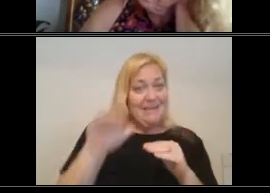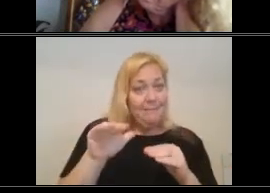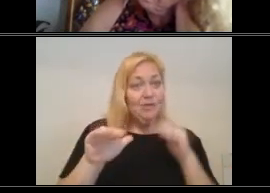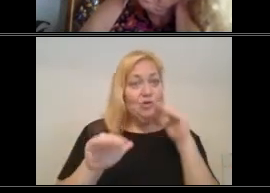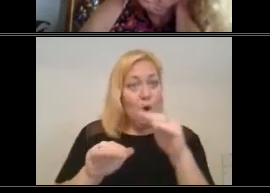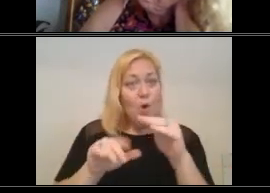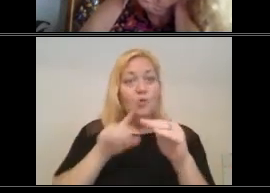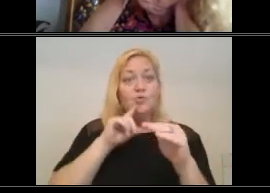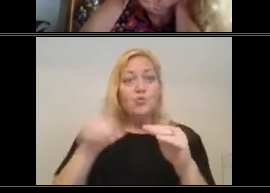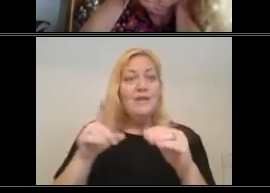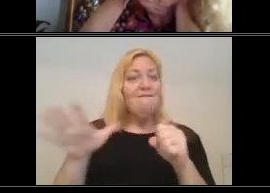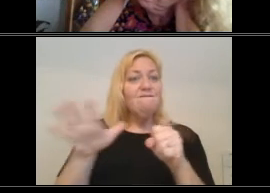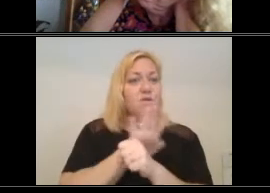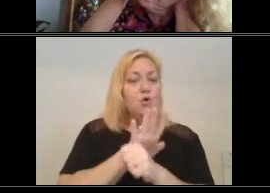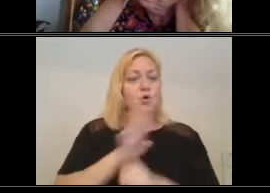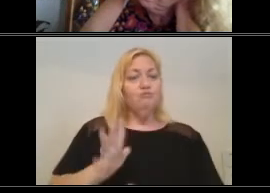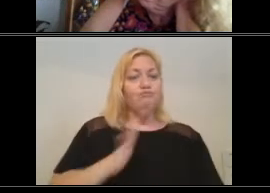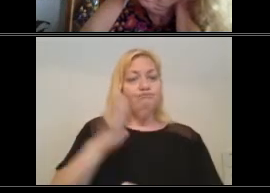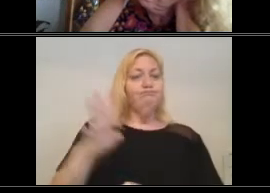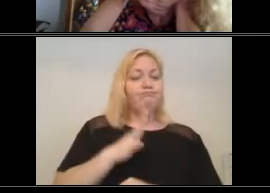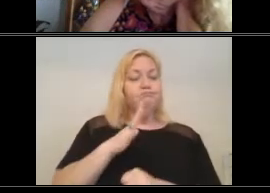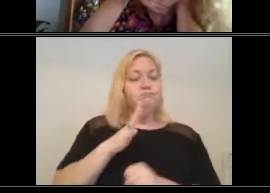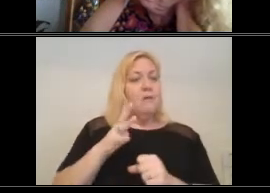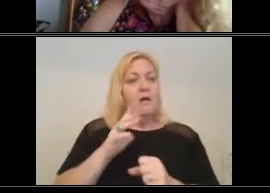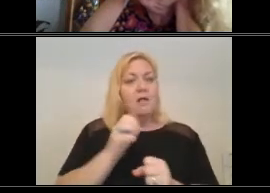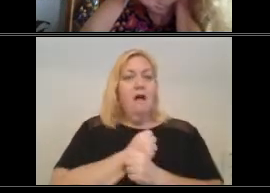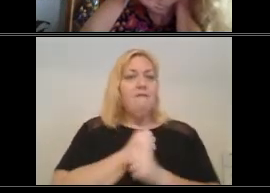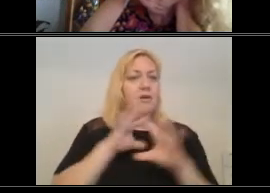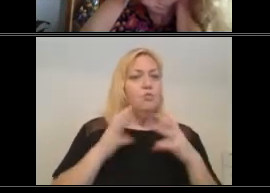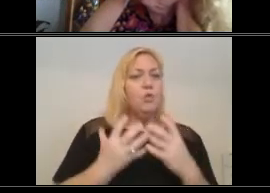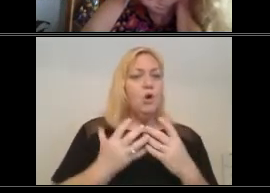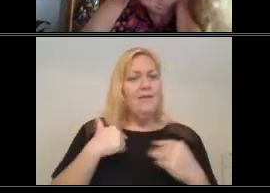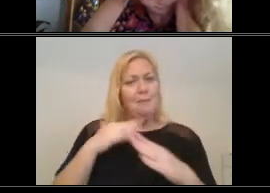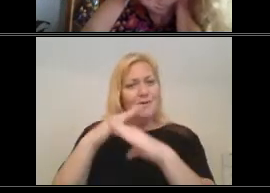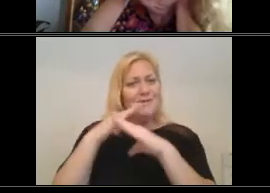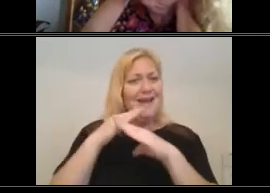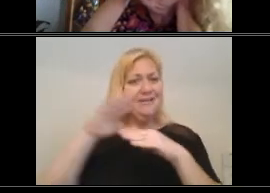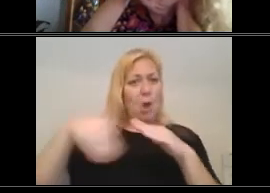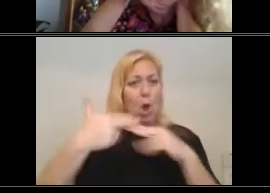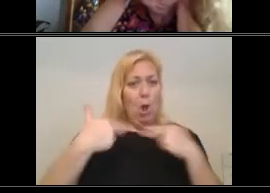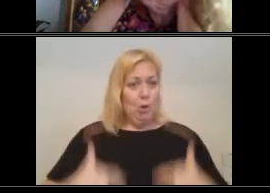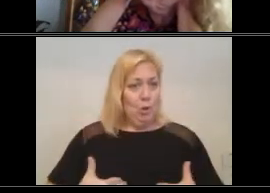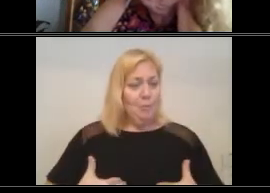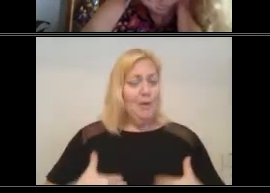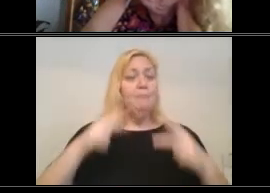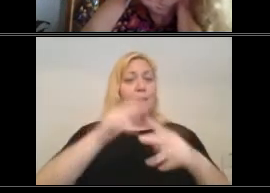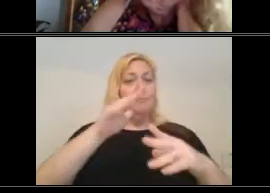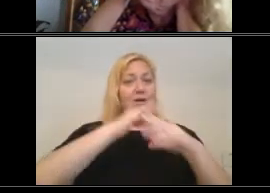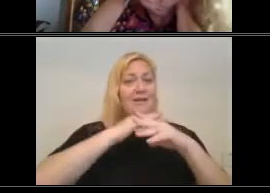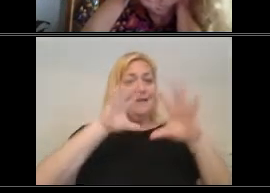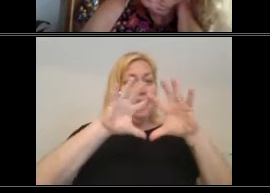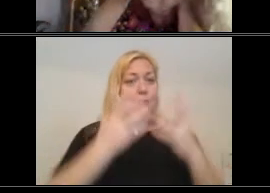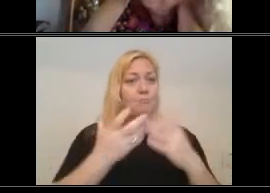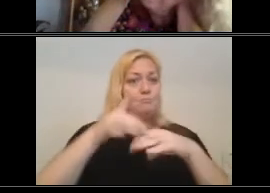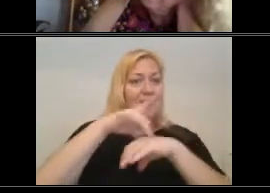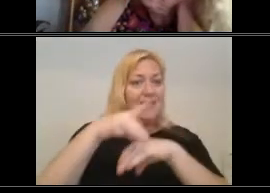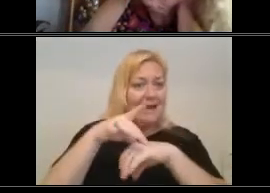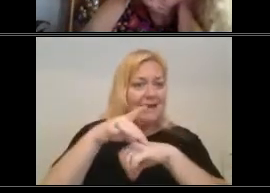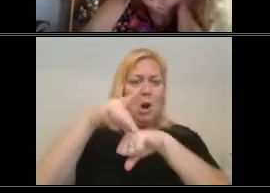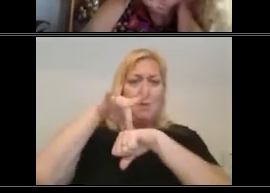a full, dignified, loving world that's going to not only protect all humans, but also our planet. Our planet is in dire